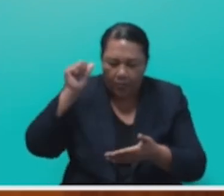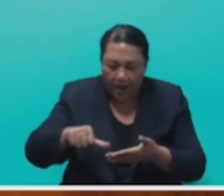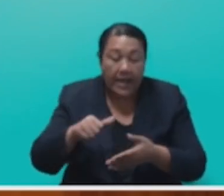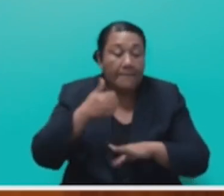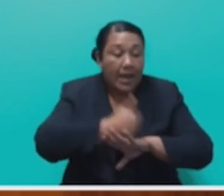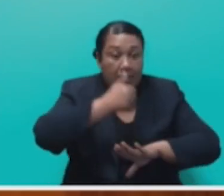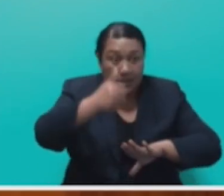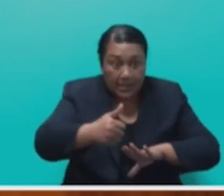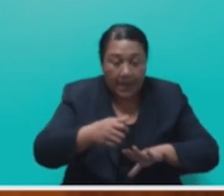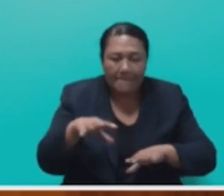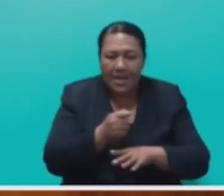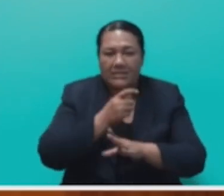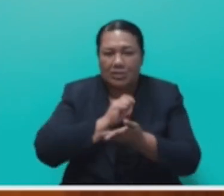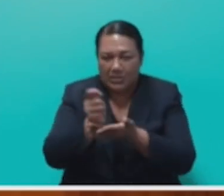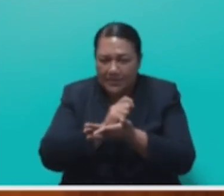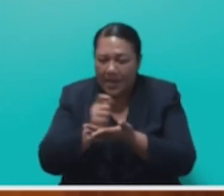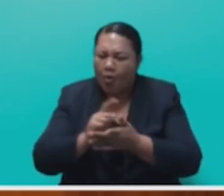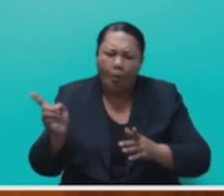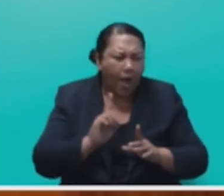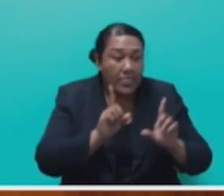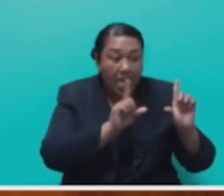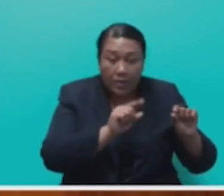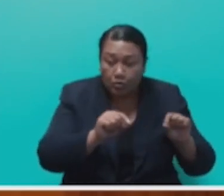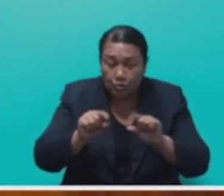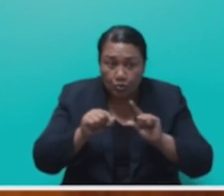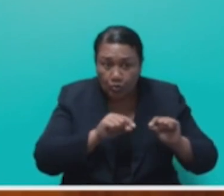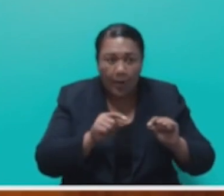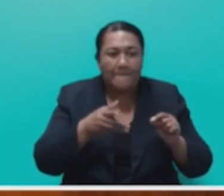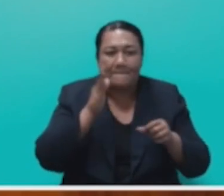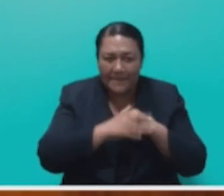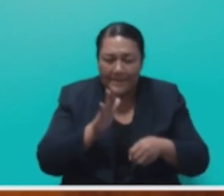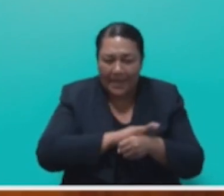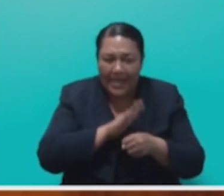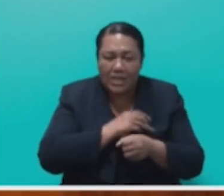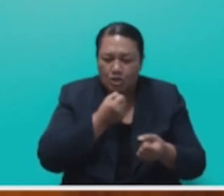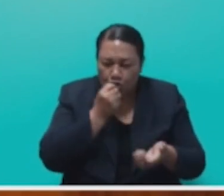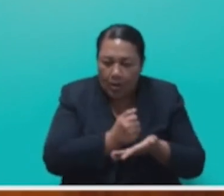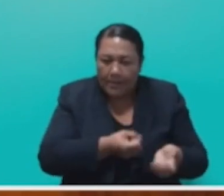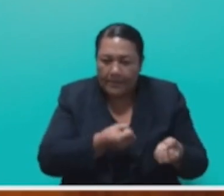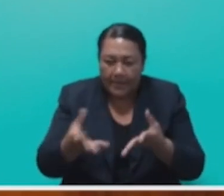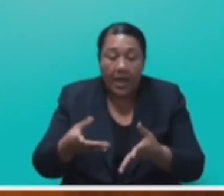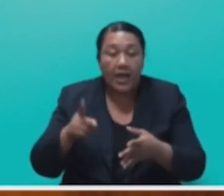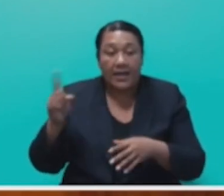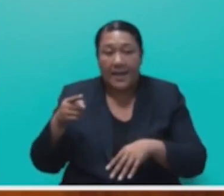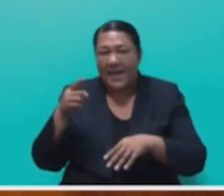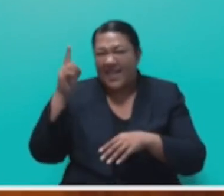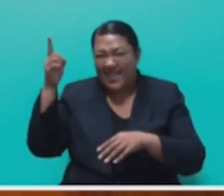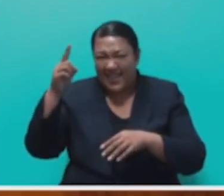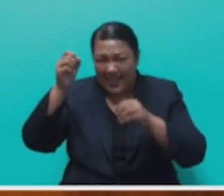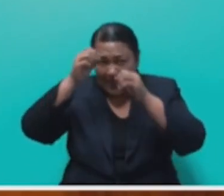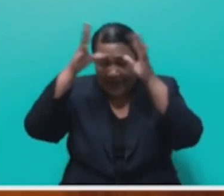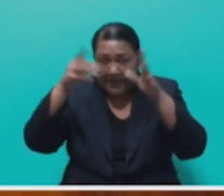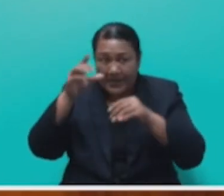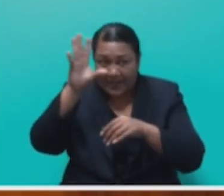are transparent in all that they do, but at the same time, as the great Nelson Mandela said, sir, the time has come to